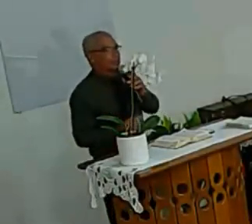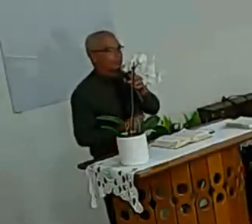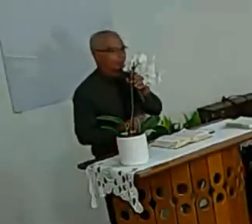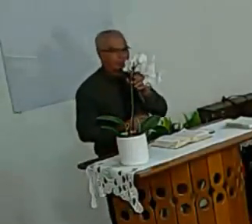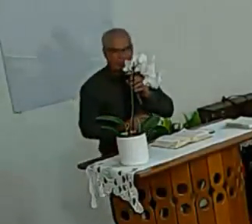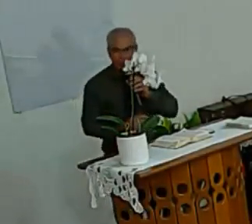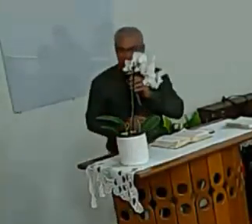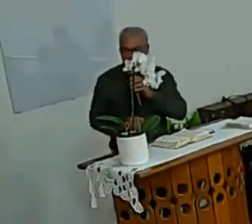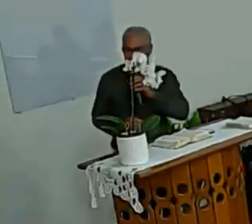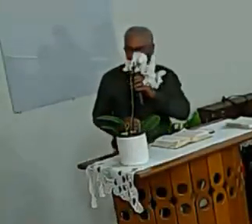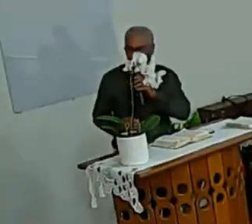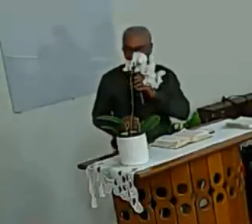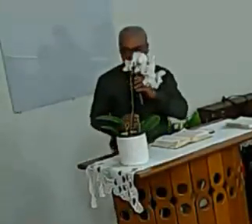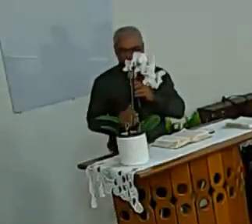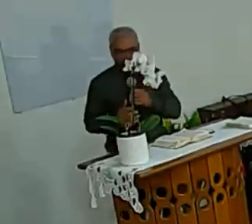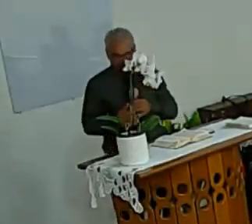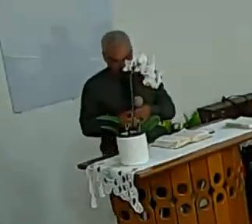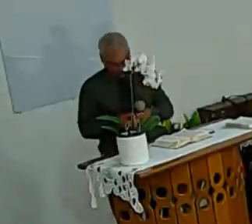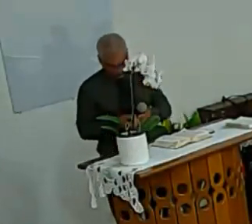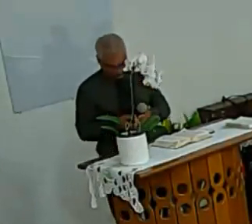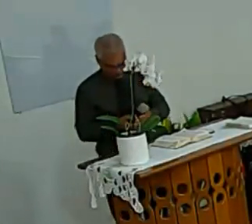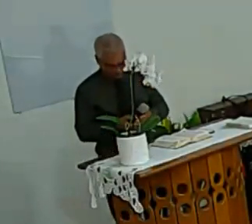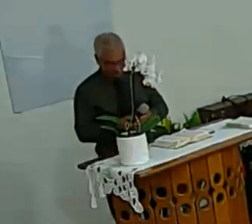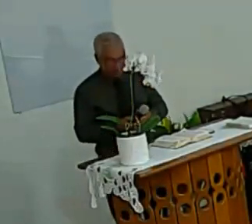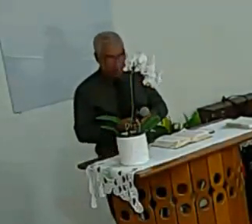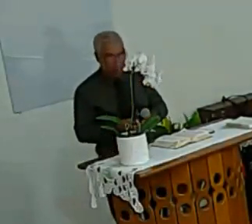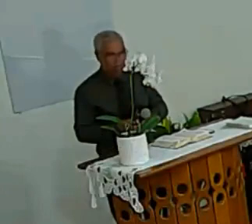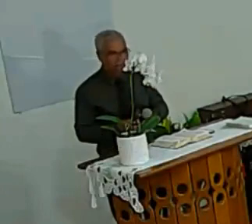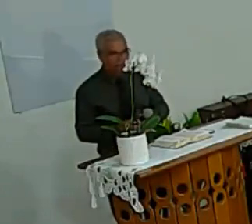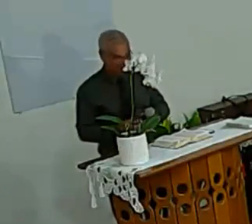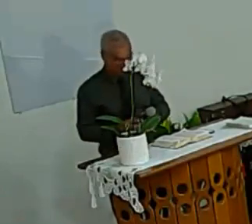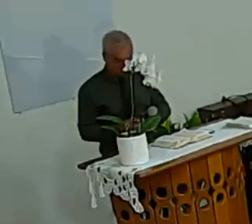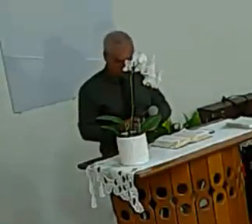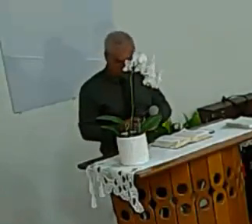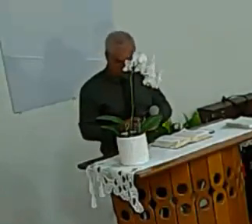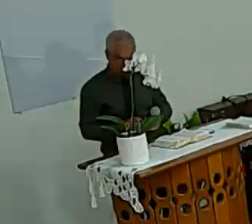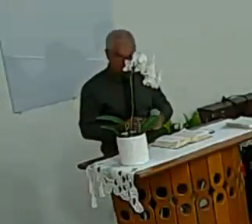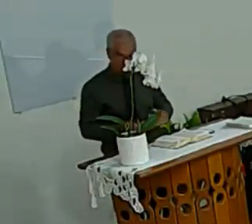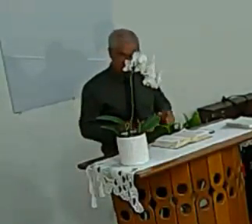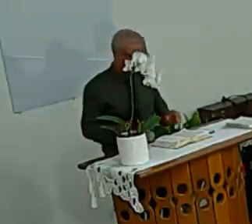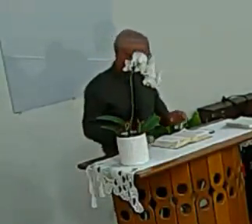to their class already. And we're going to begin Sunday school.